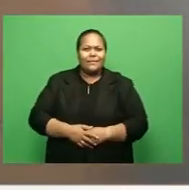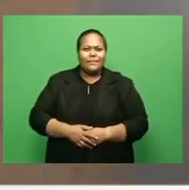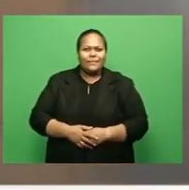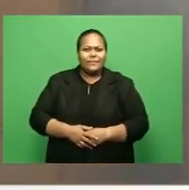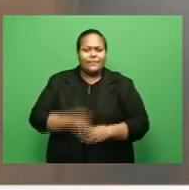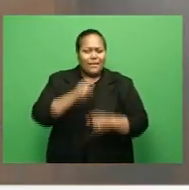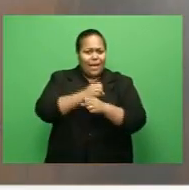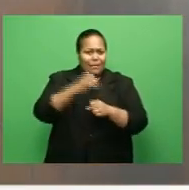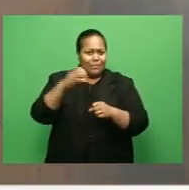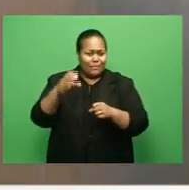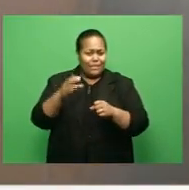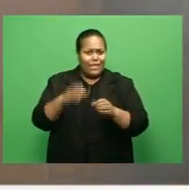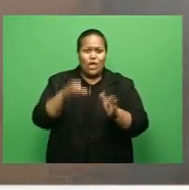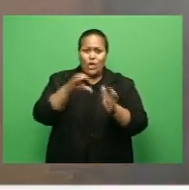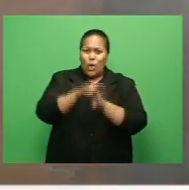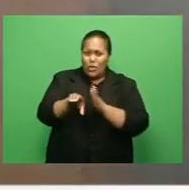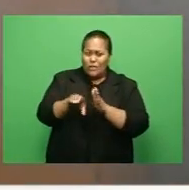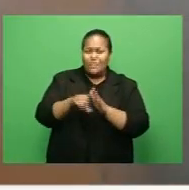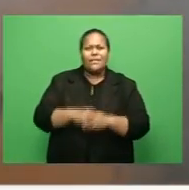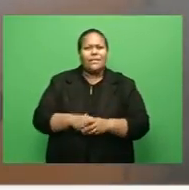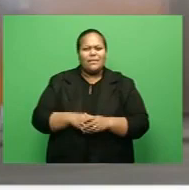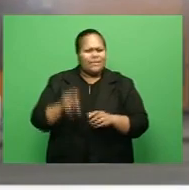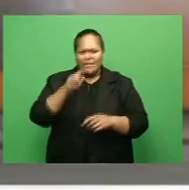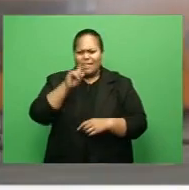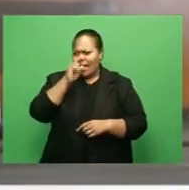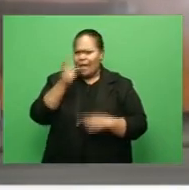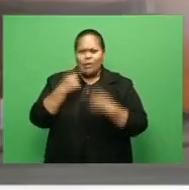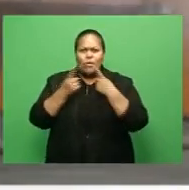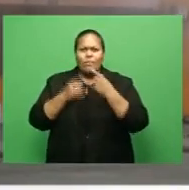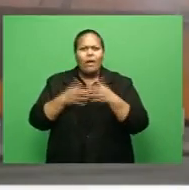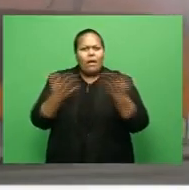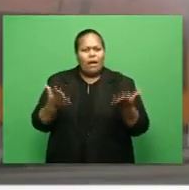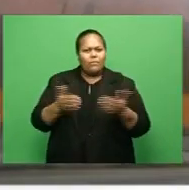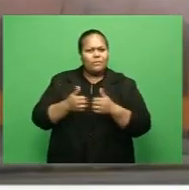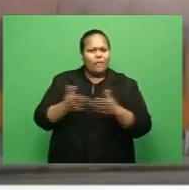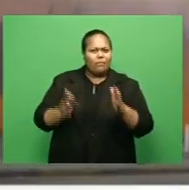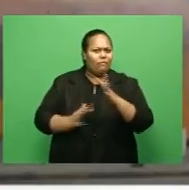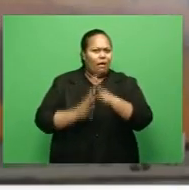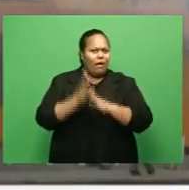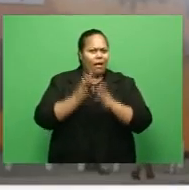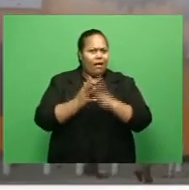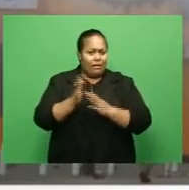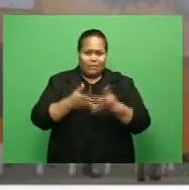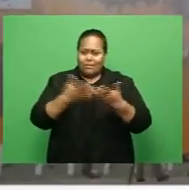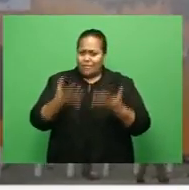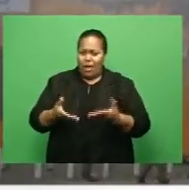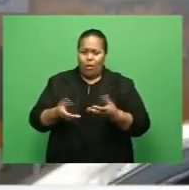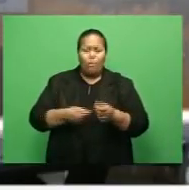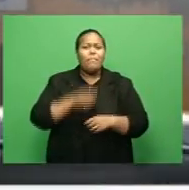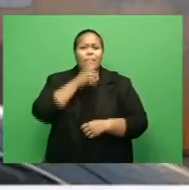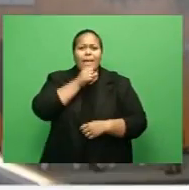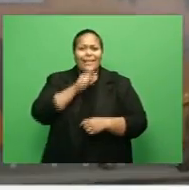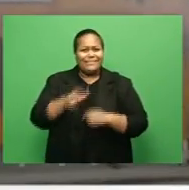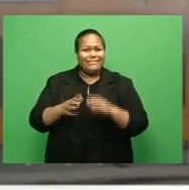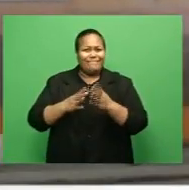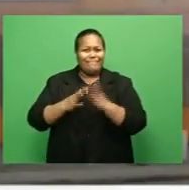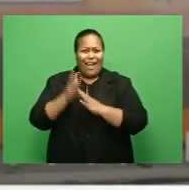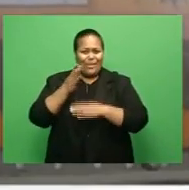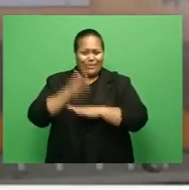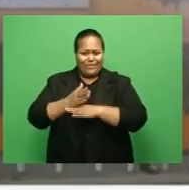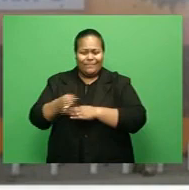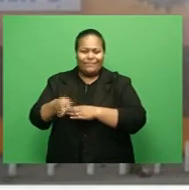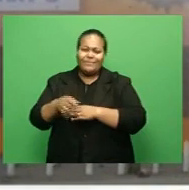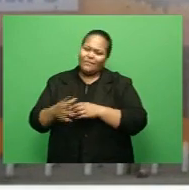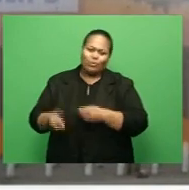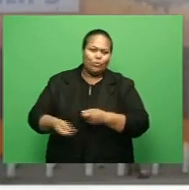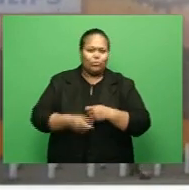cannot make any comment on how the fire started. Firefighters are still at the scene. Police spokesperson Ananai